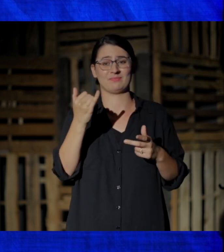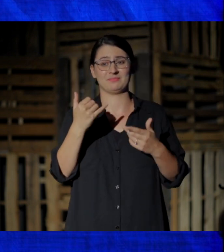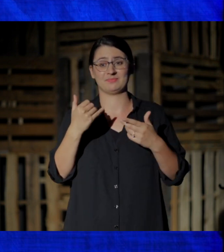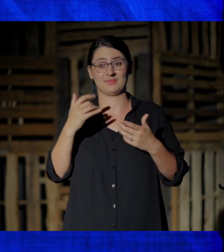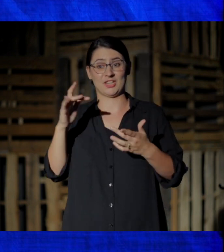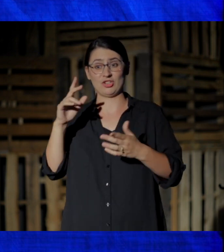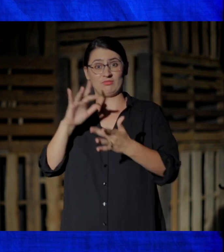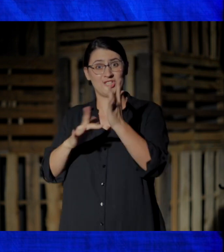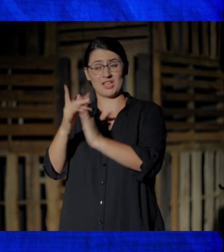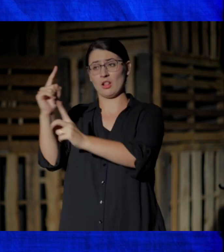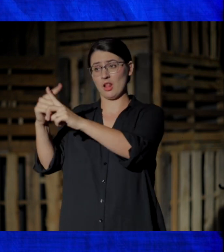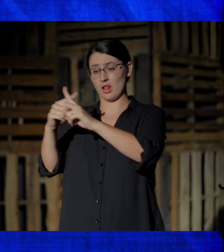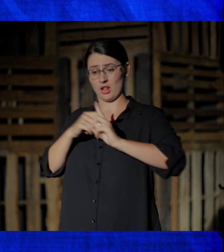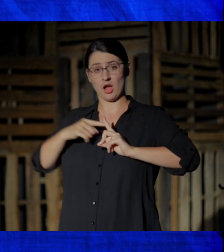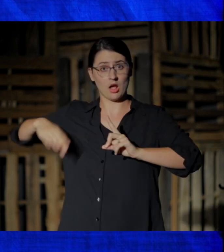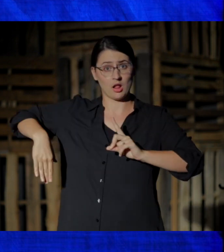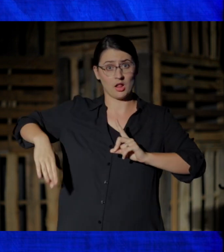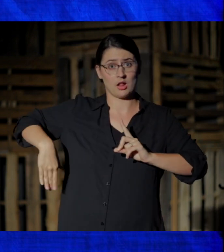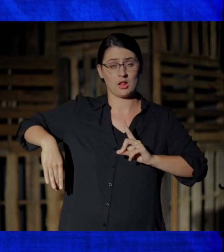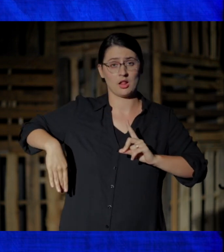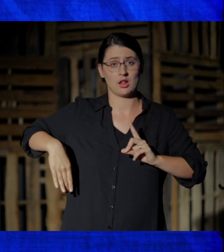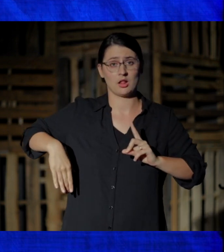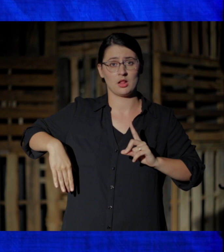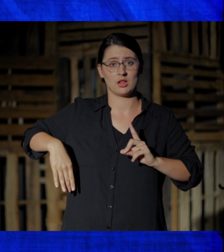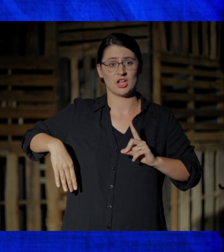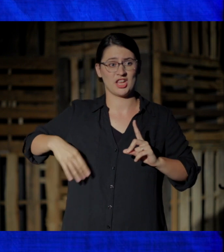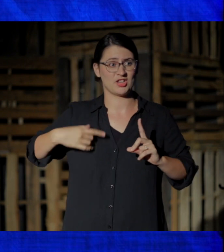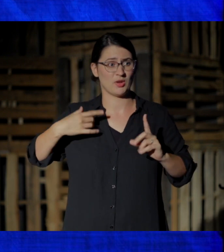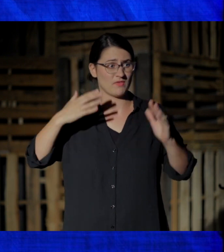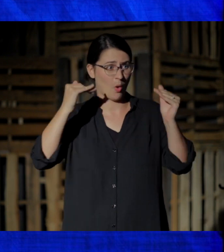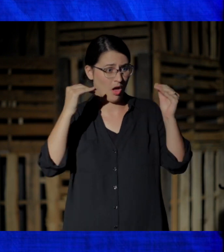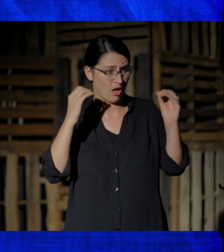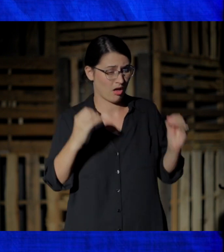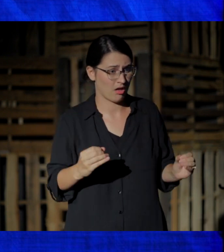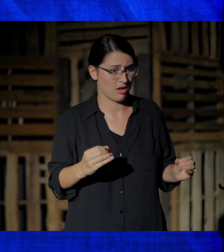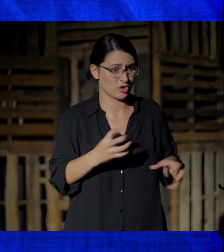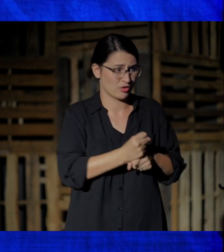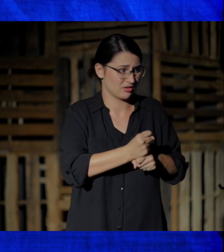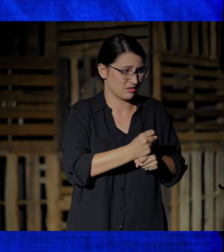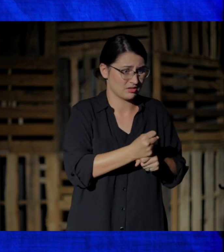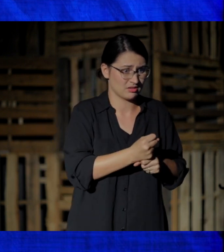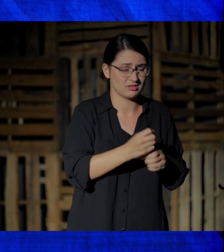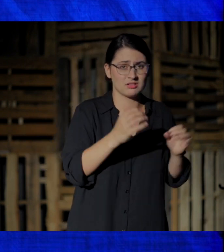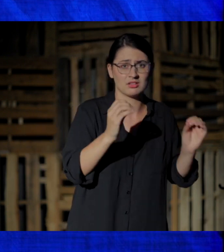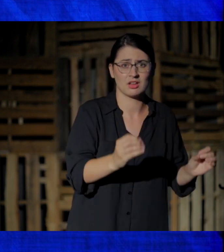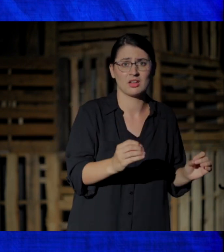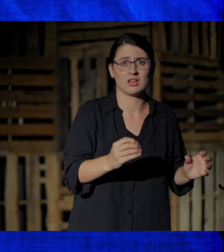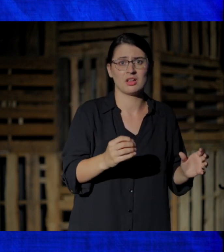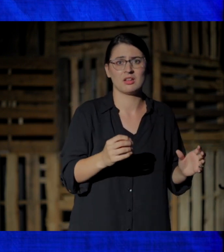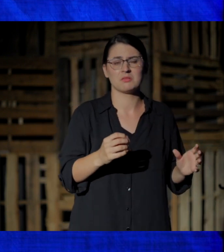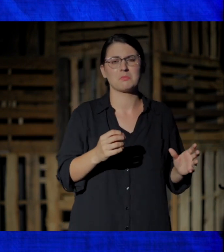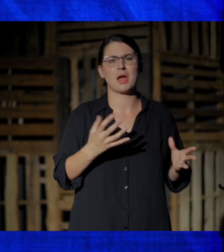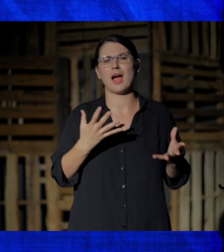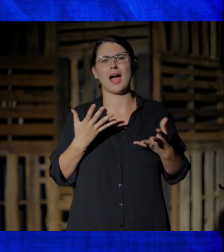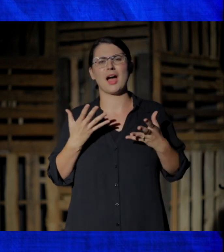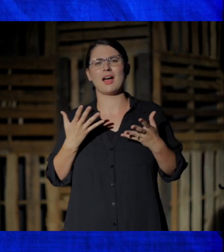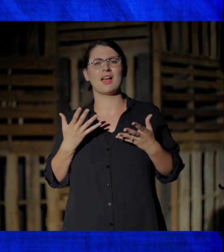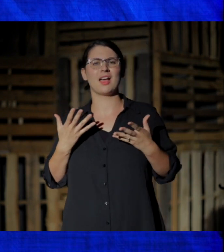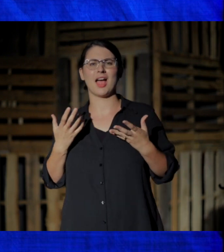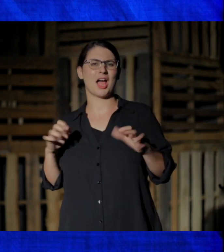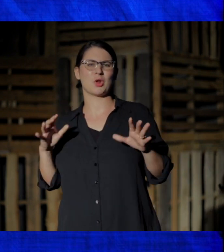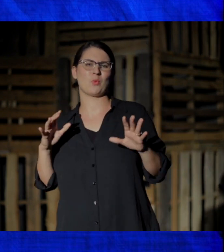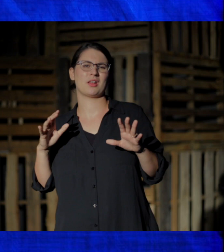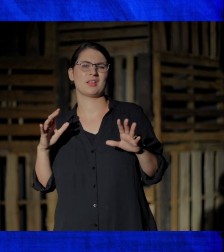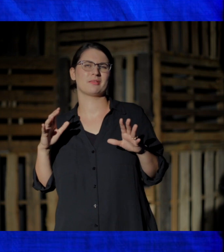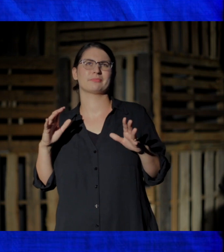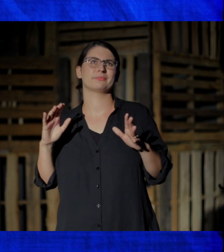anything to cling to. I'm not trying to be fire and brimstone, but the next 2 weeks are going to be a